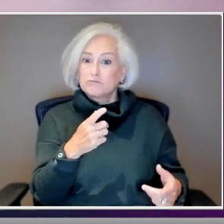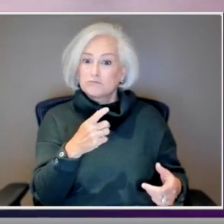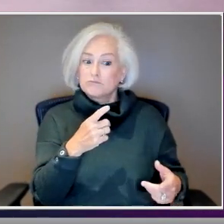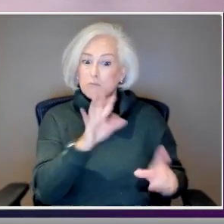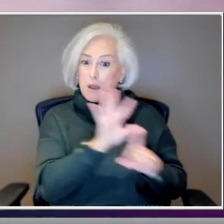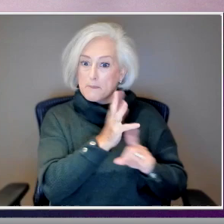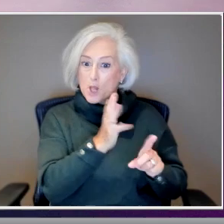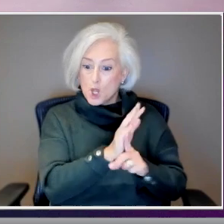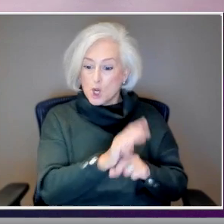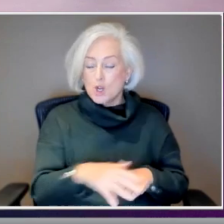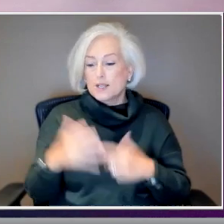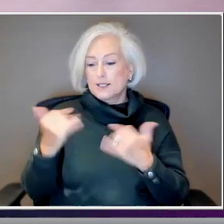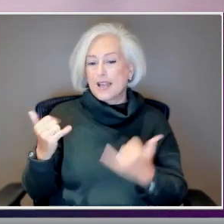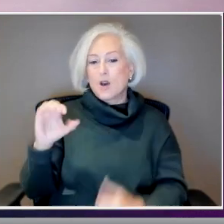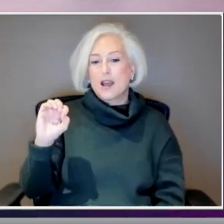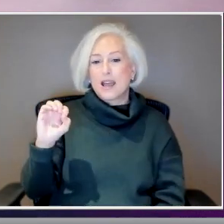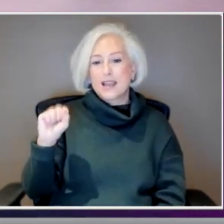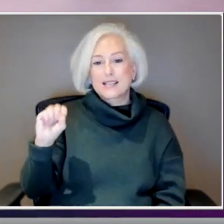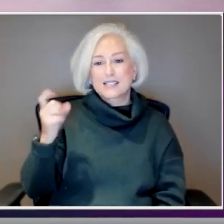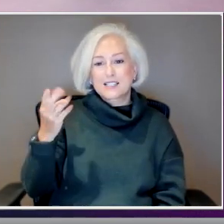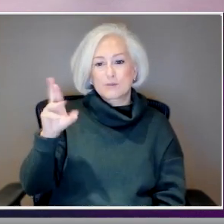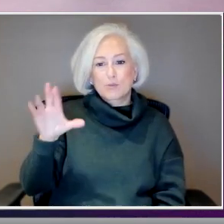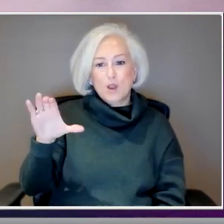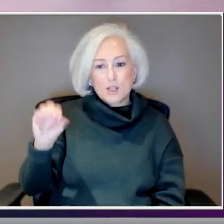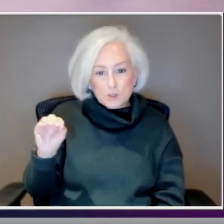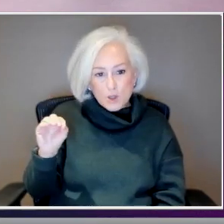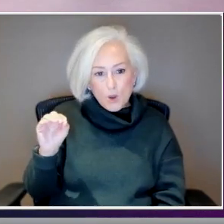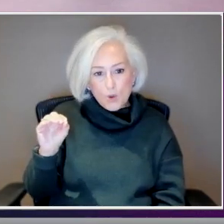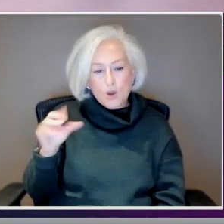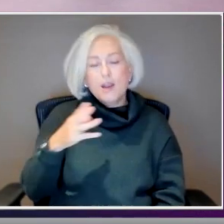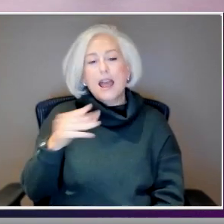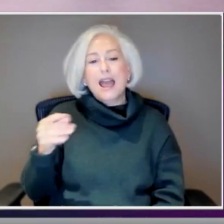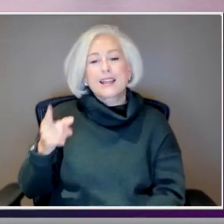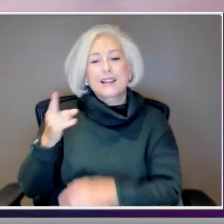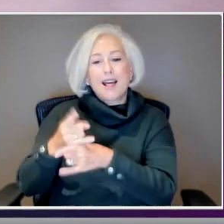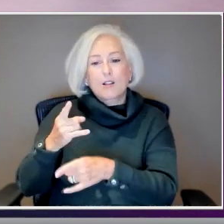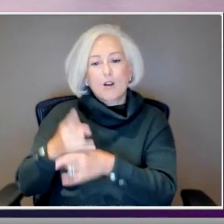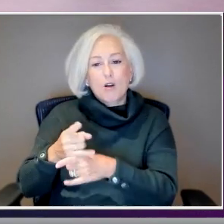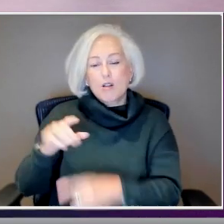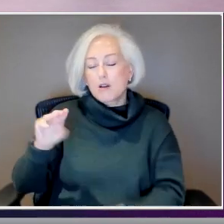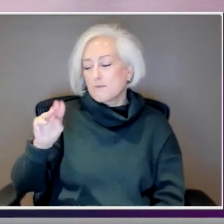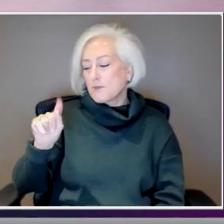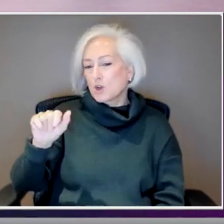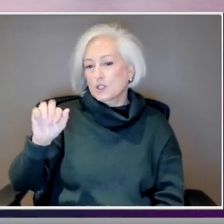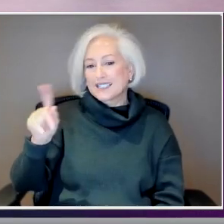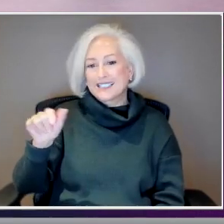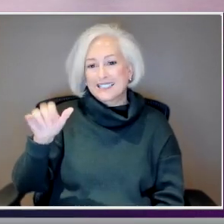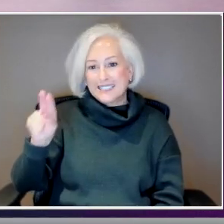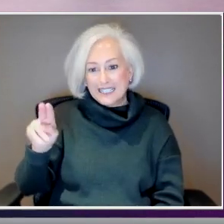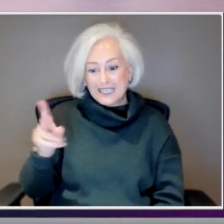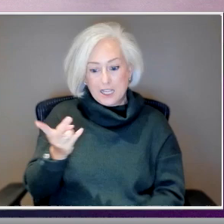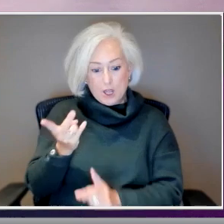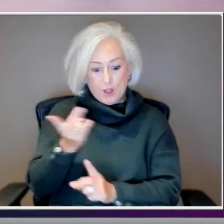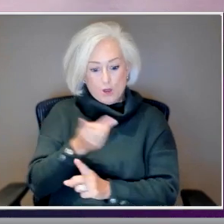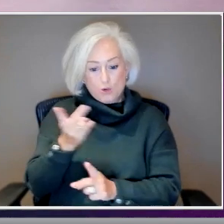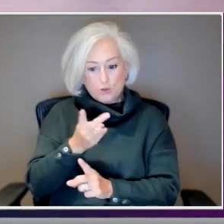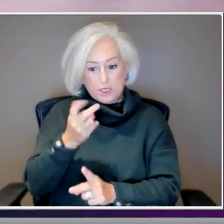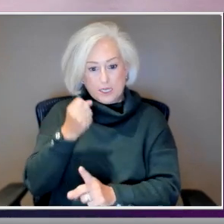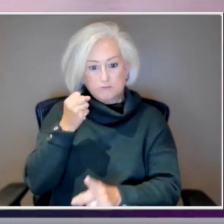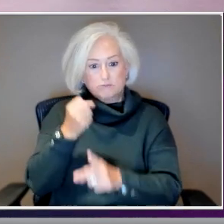are mixing caffeine and alcohol, which are two of the things that can trigger holiday heart. So what is your